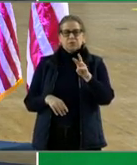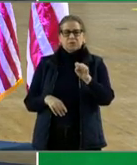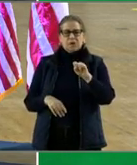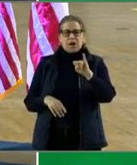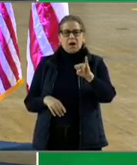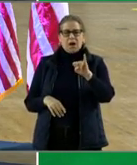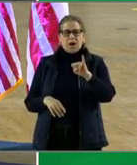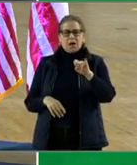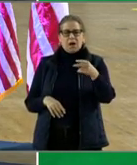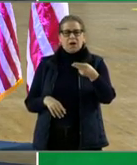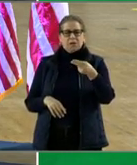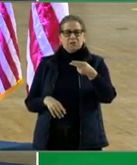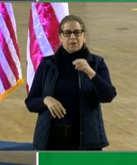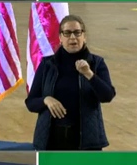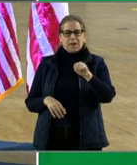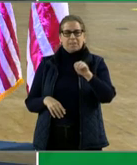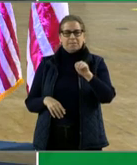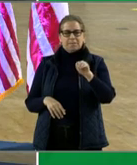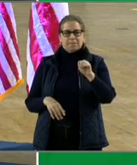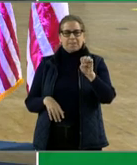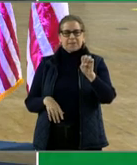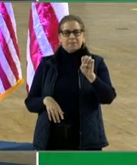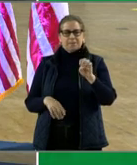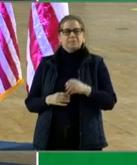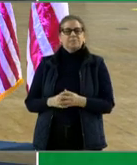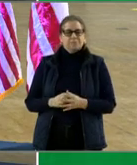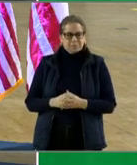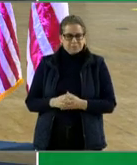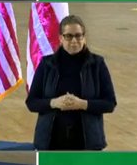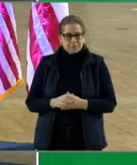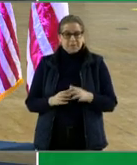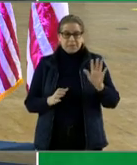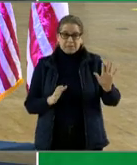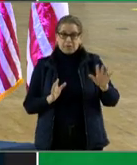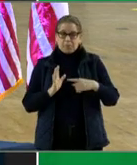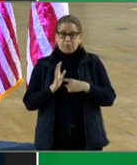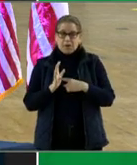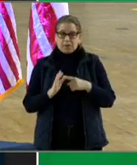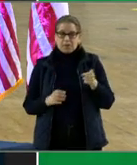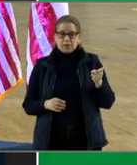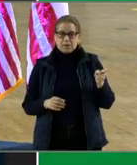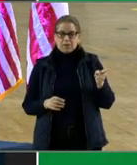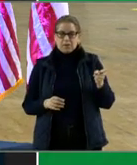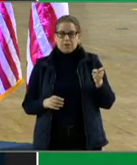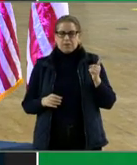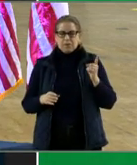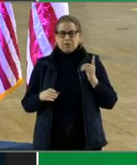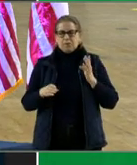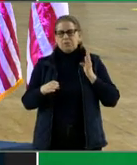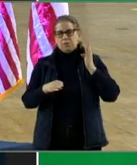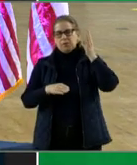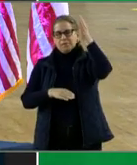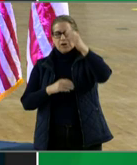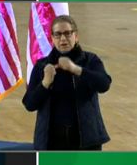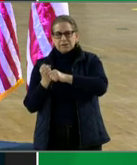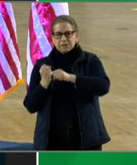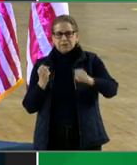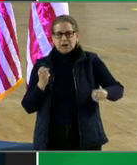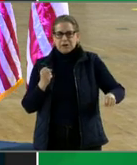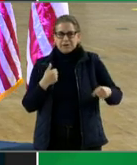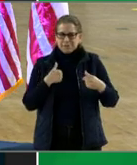IHME model. Our concern is that this model may overestimate the impact of social